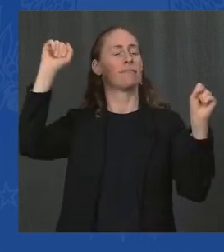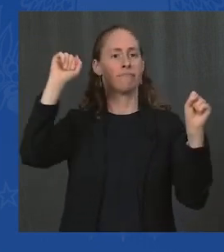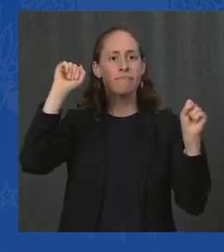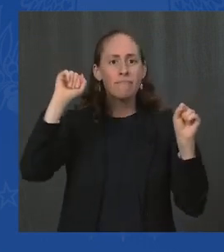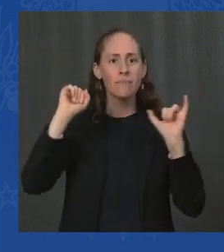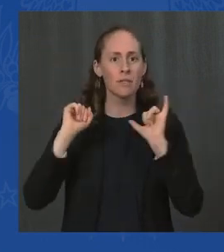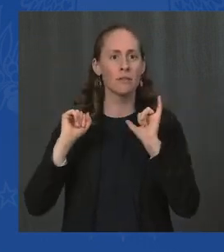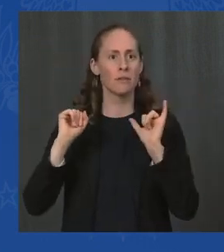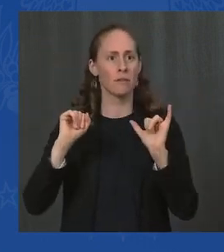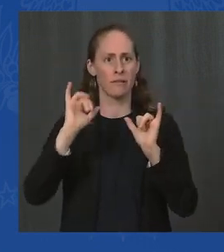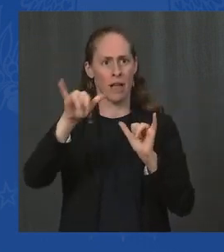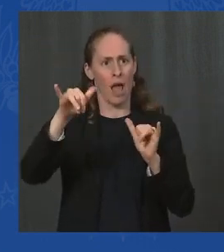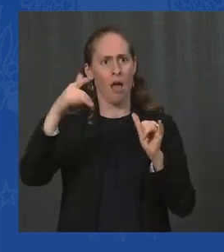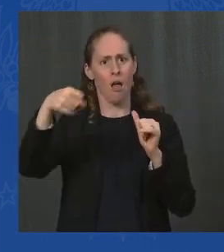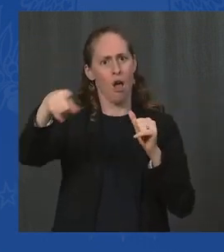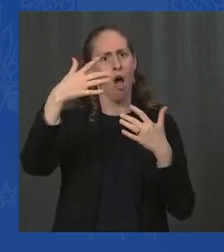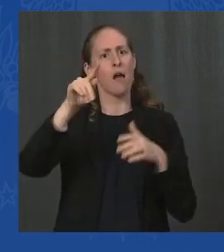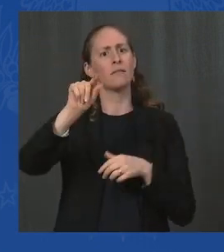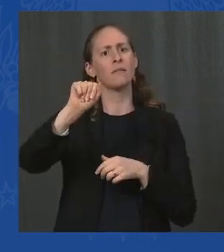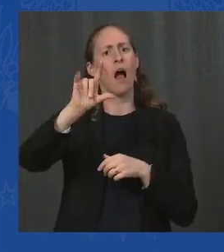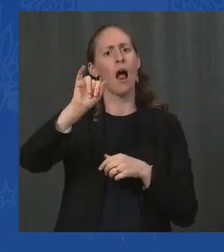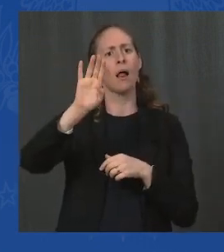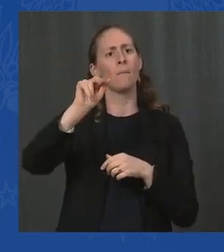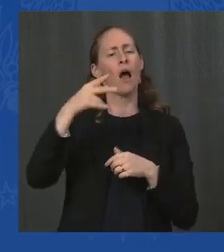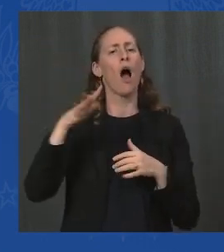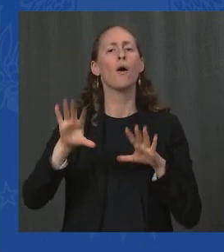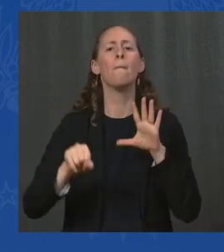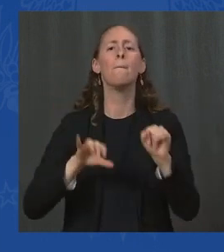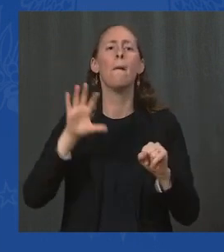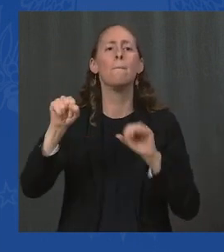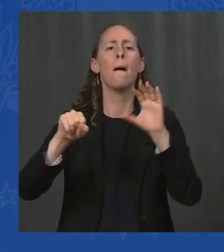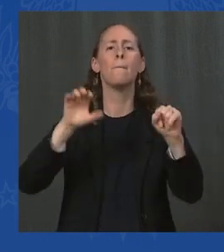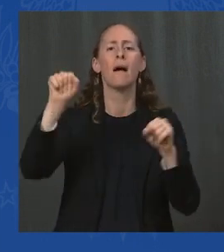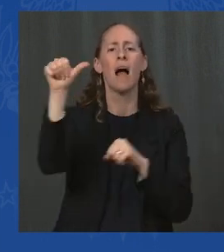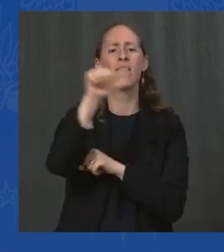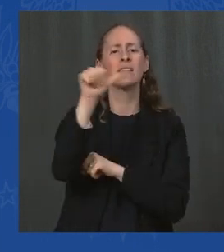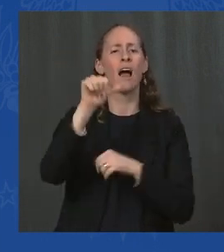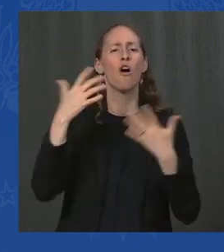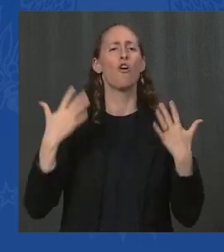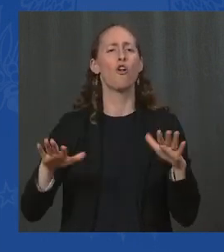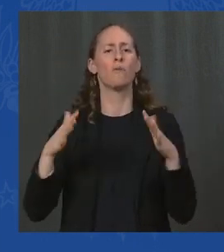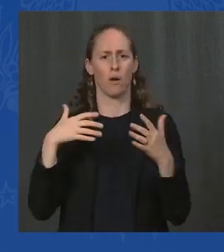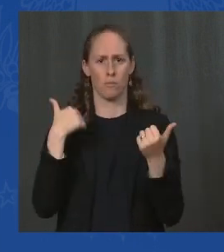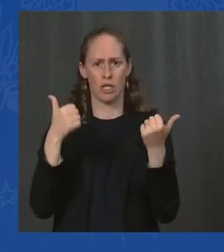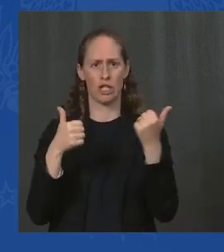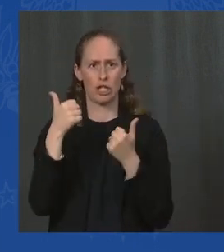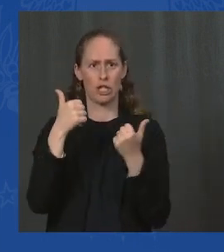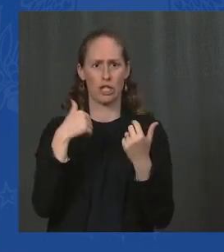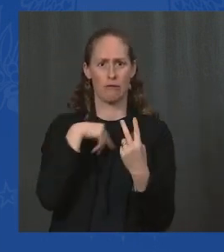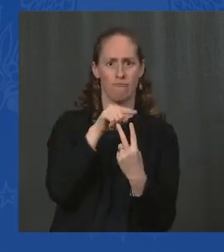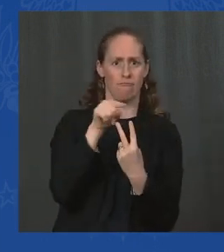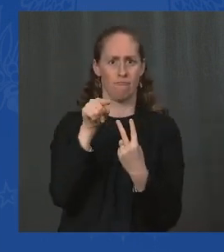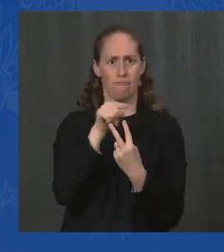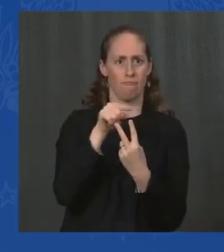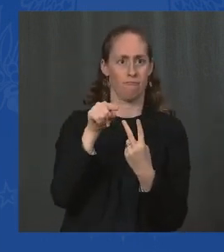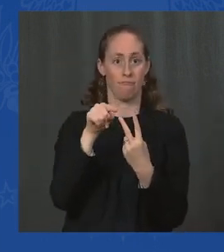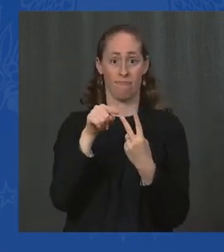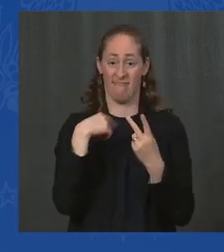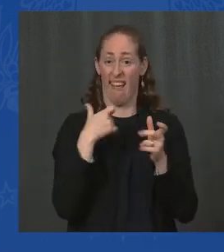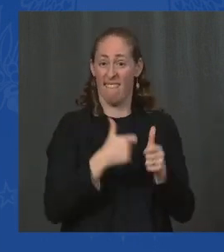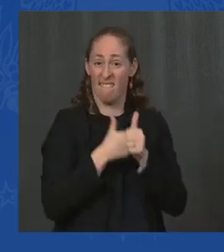coming. We faced one of two choices: follow the agreement of the previous